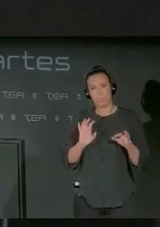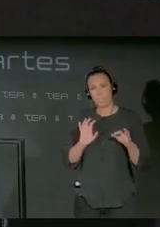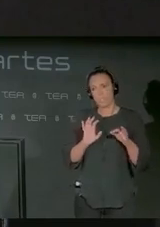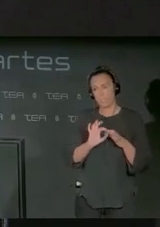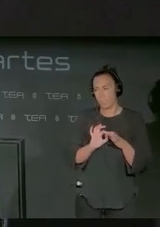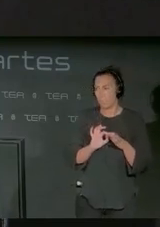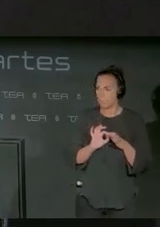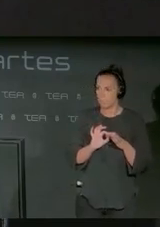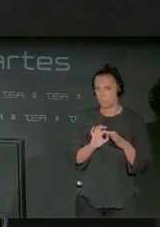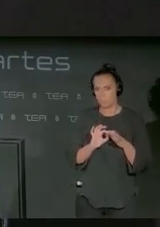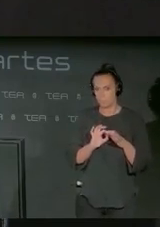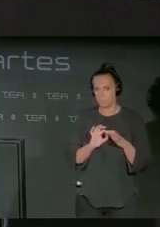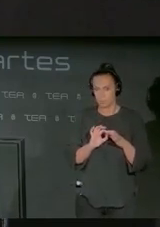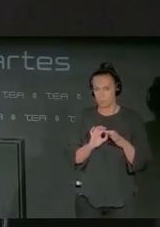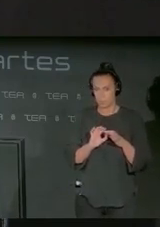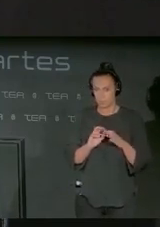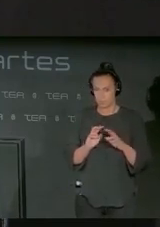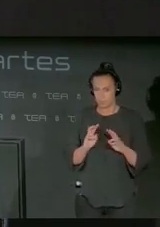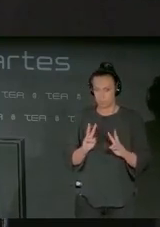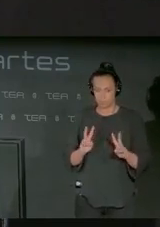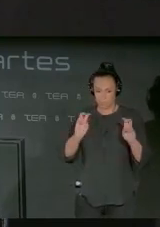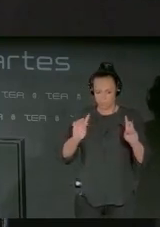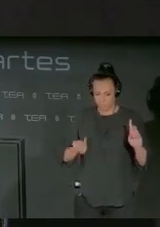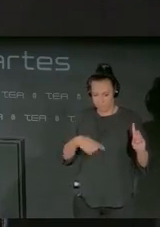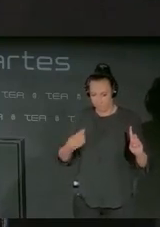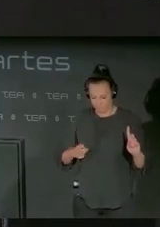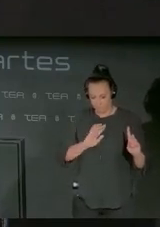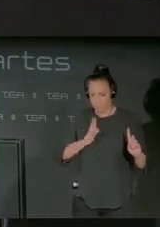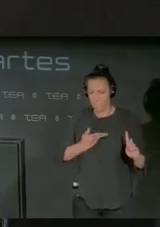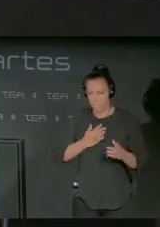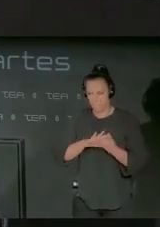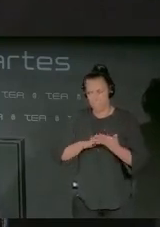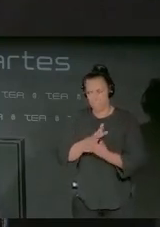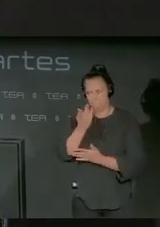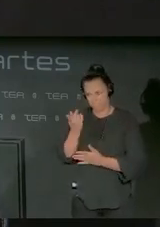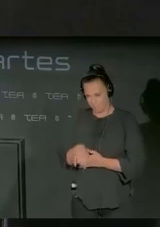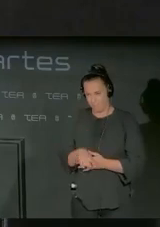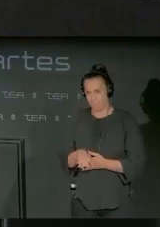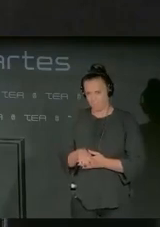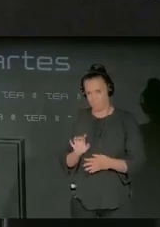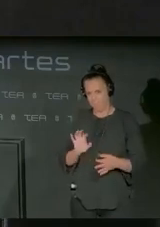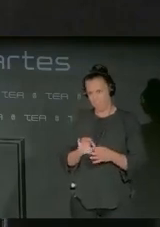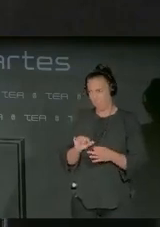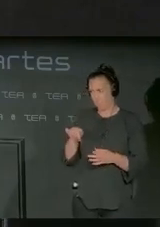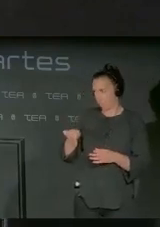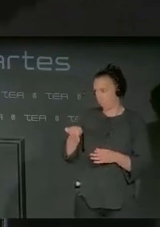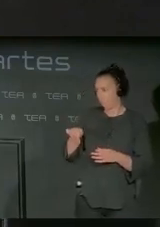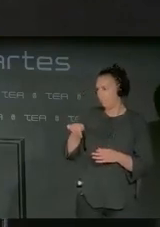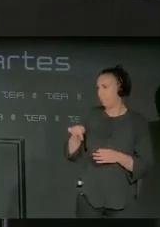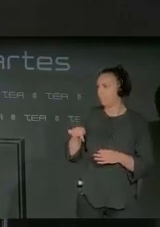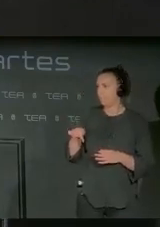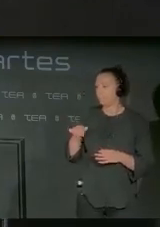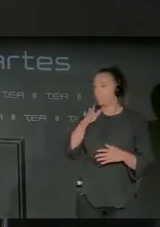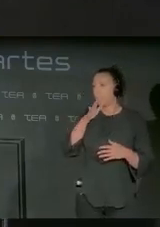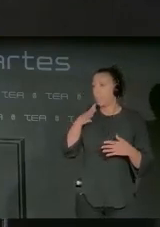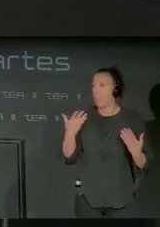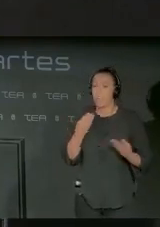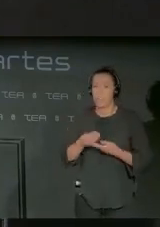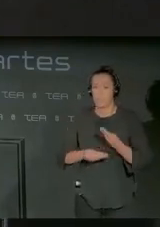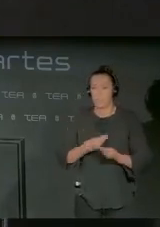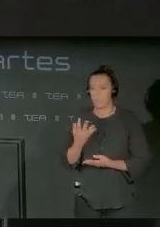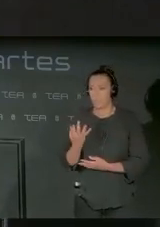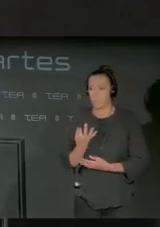of, at the beginning, just to sort of stimulate thought, really. So these things that we've talked about are fundamentally the main